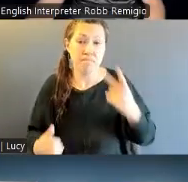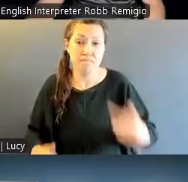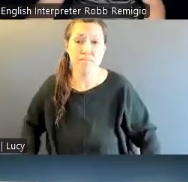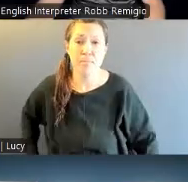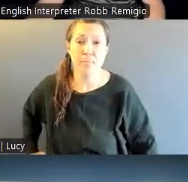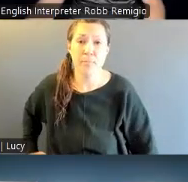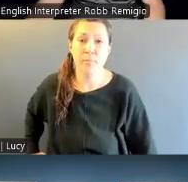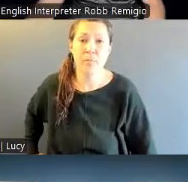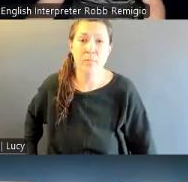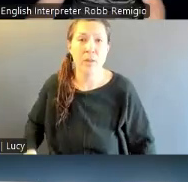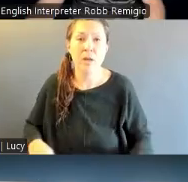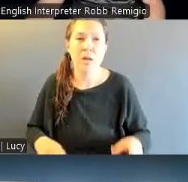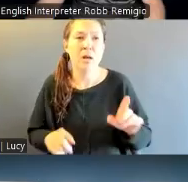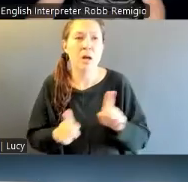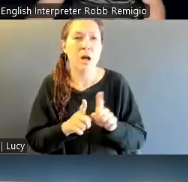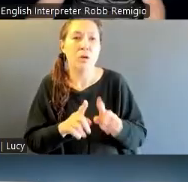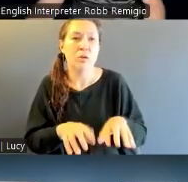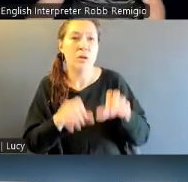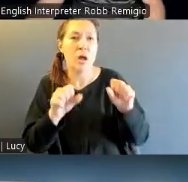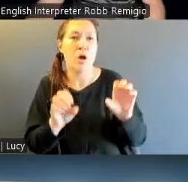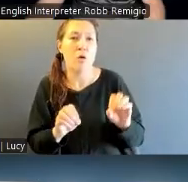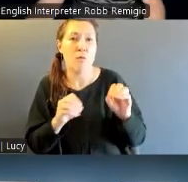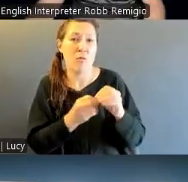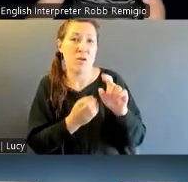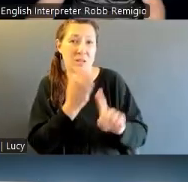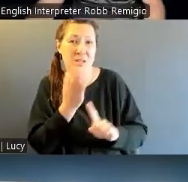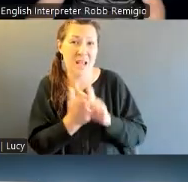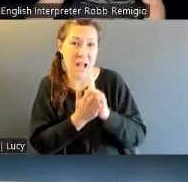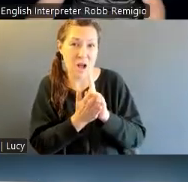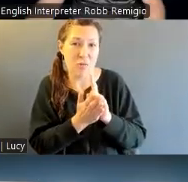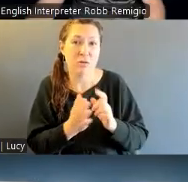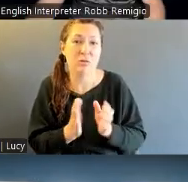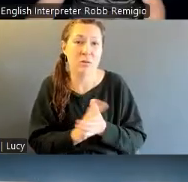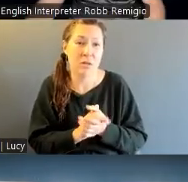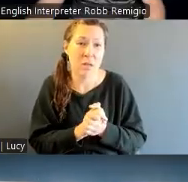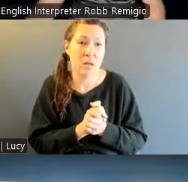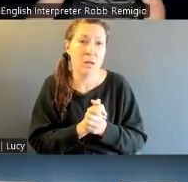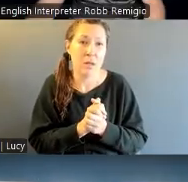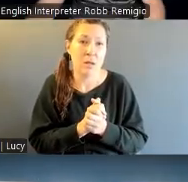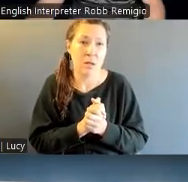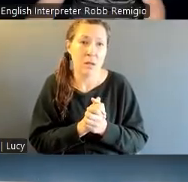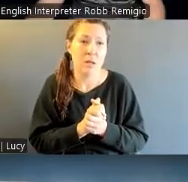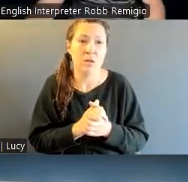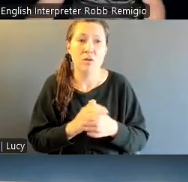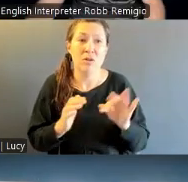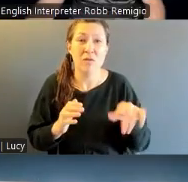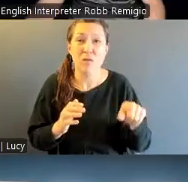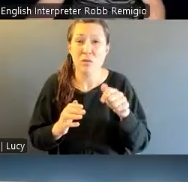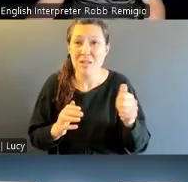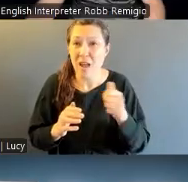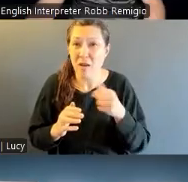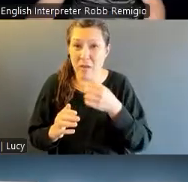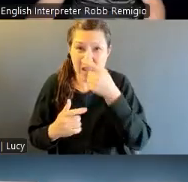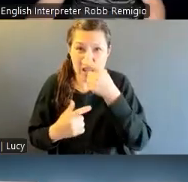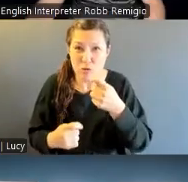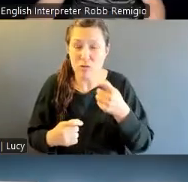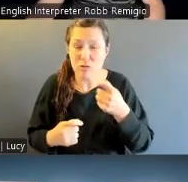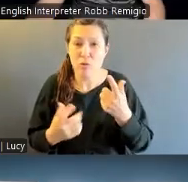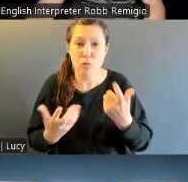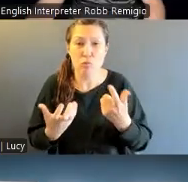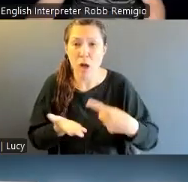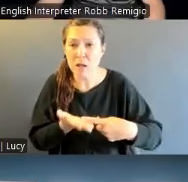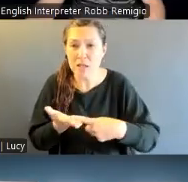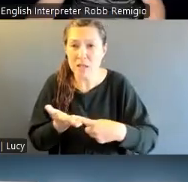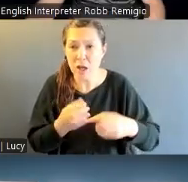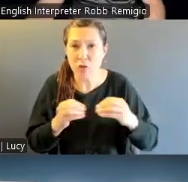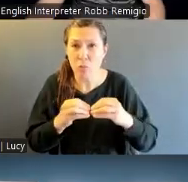Often we'll do office hours, so look for a follow-up where we may ask the question of essentially if you're interested in having further conversation about this,